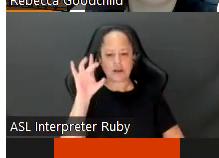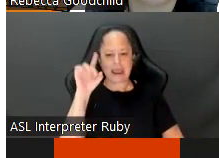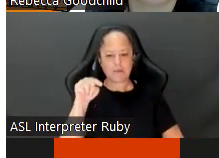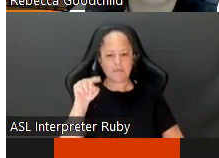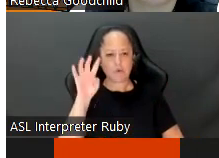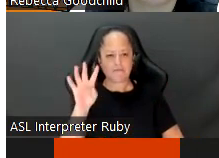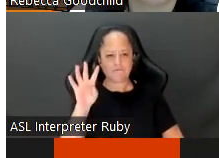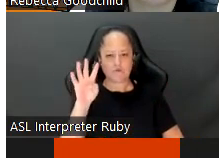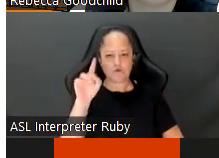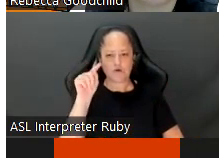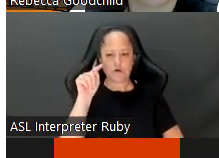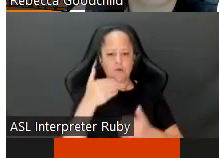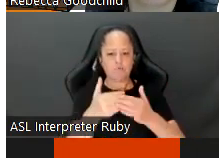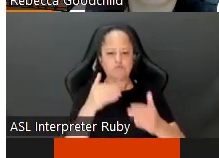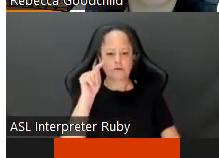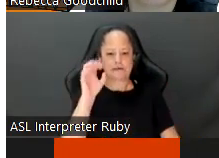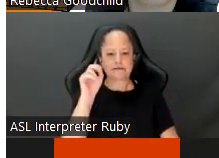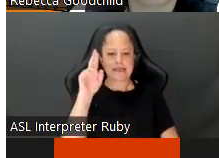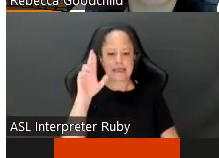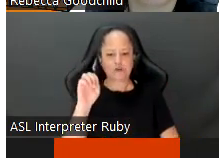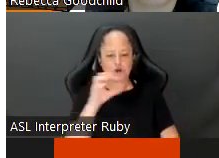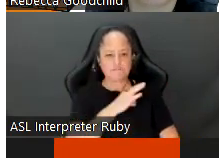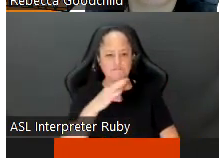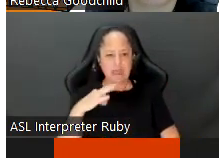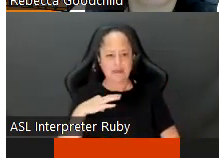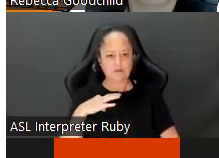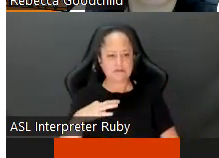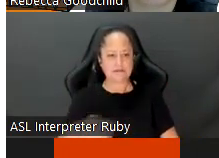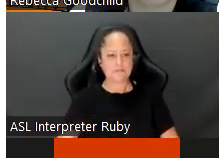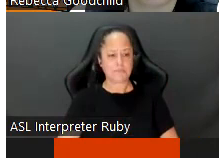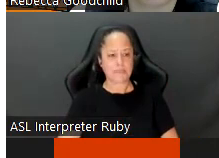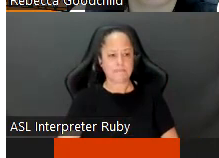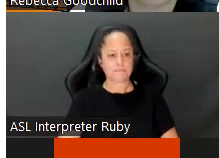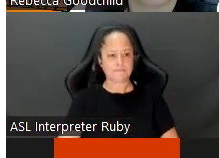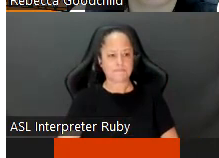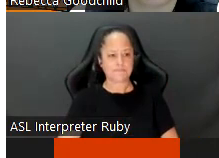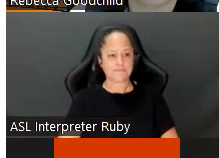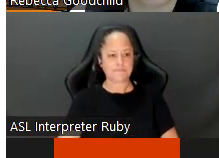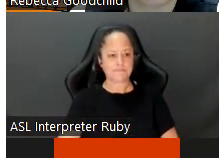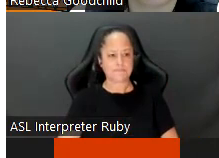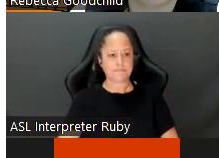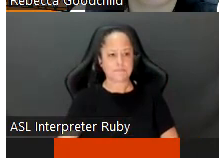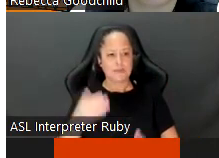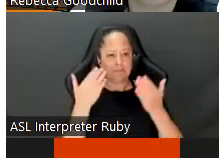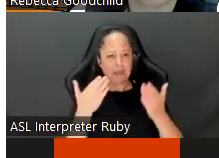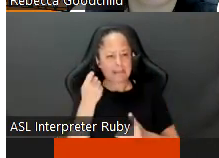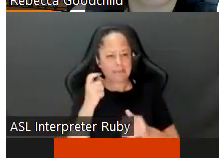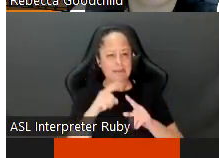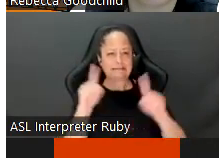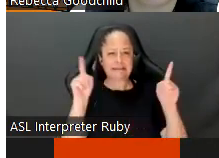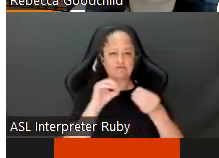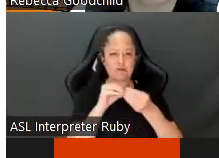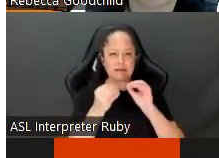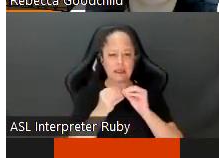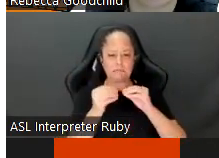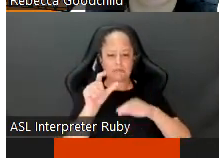our tenure, our pre-tenure faculty, but the what do you call it? It may be slightly differently numbered based on